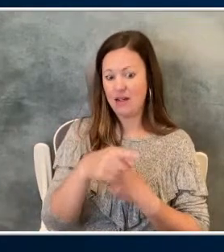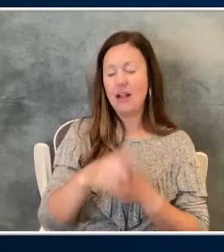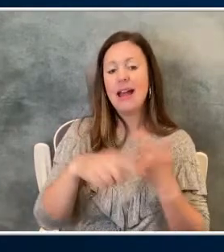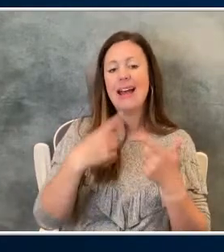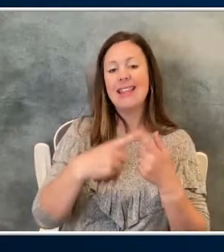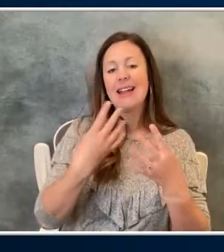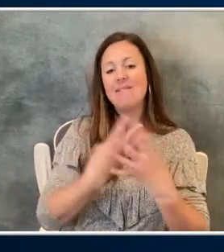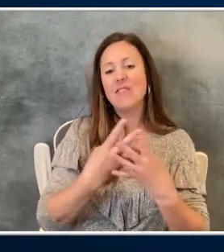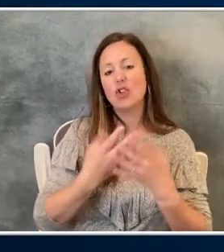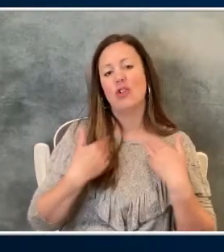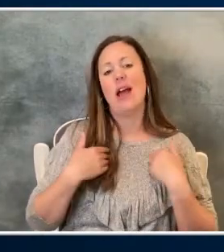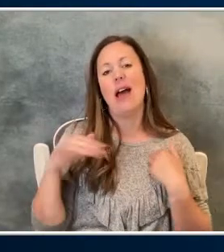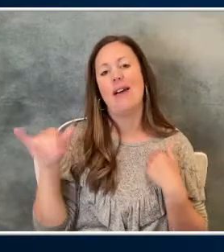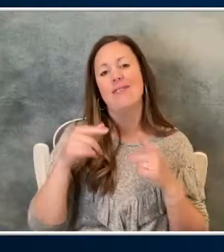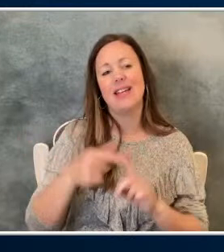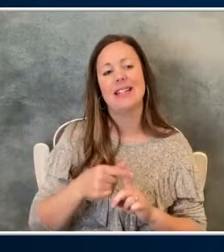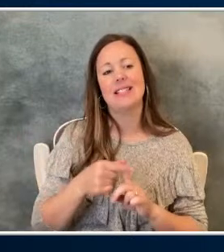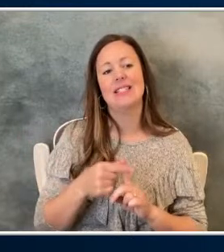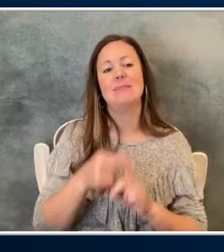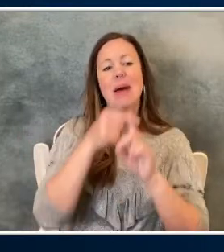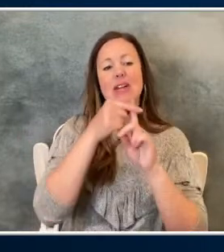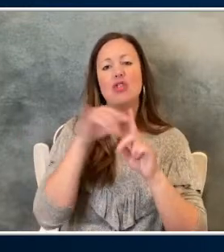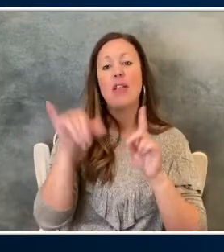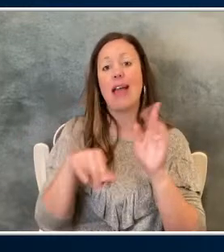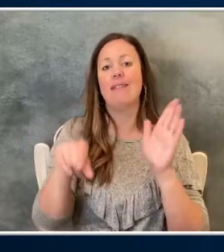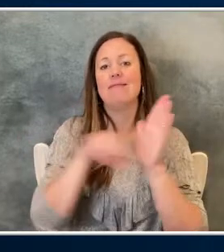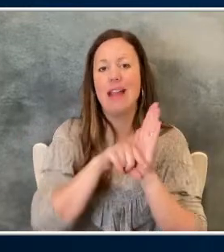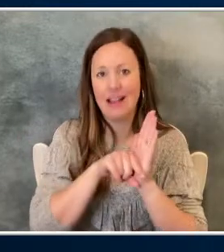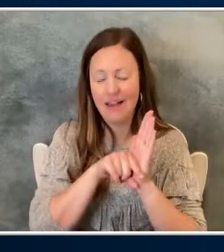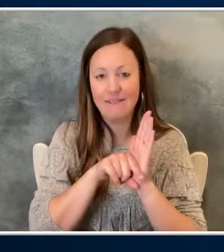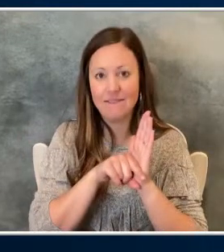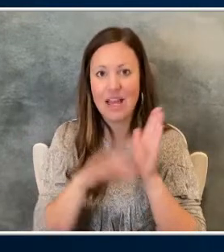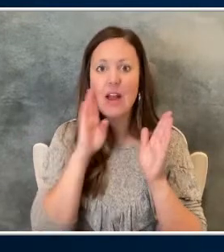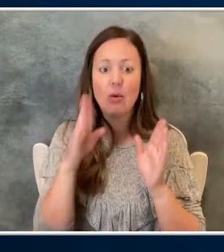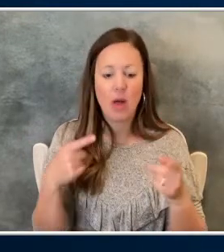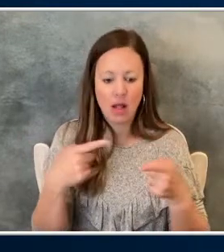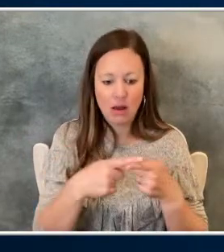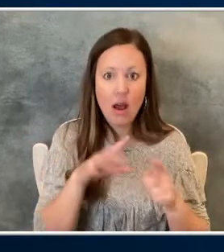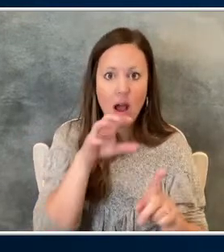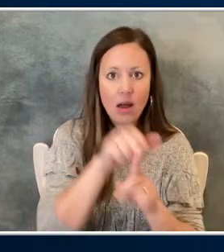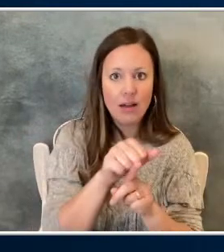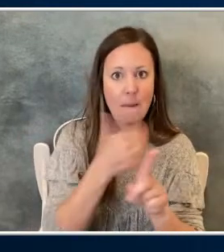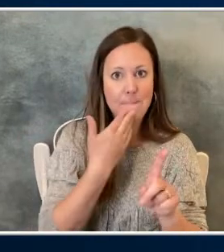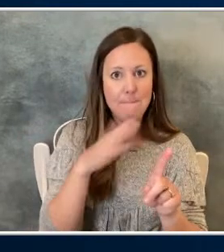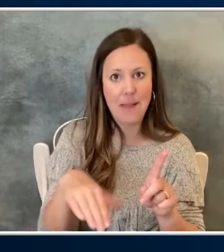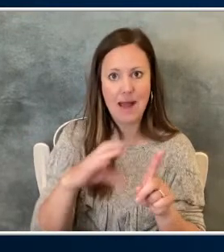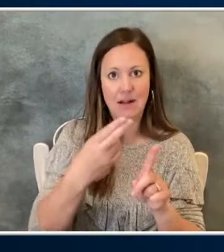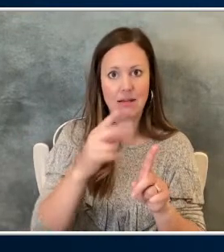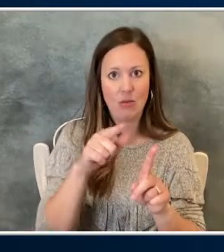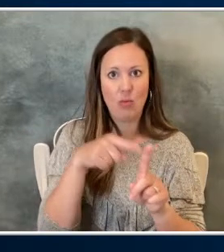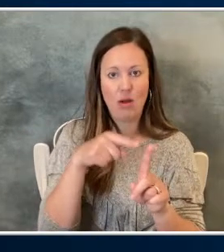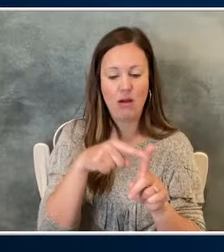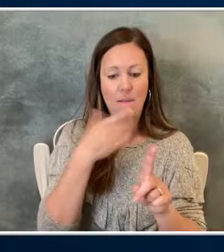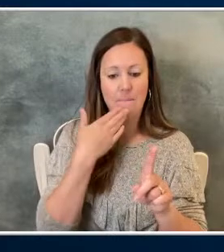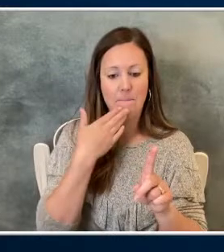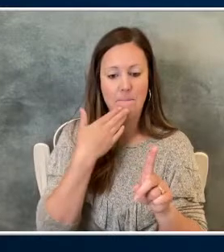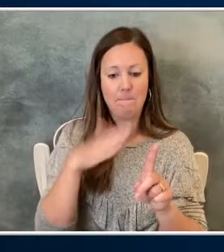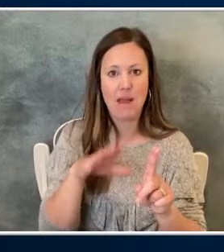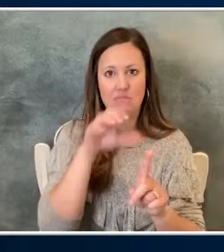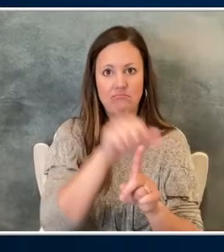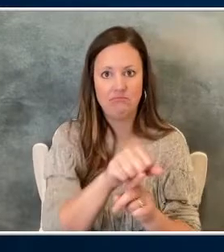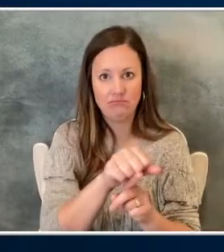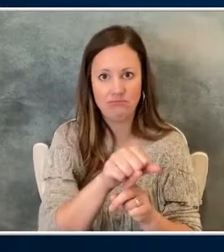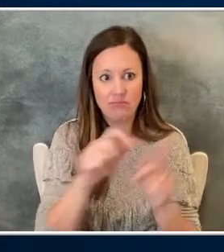special charge to it, a negative charge that captures the bad cholesterol. Mm-hmm. Additionally, we also capture inflammatory markers